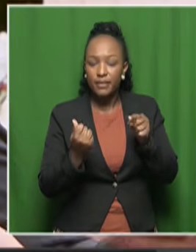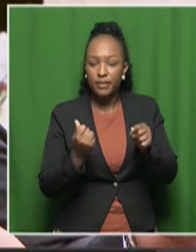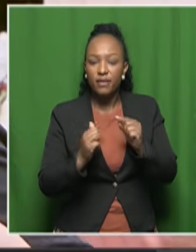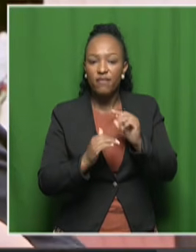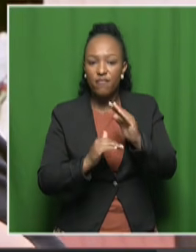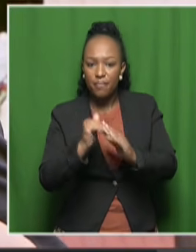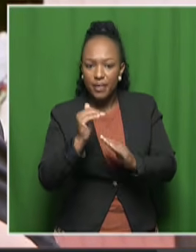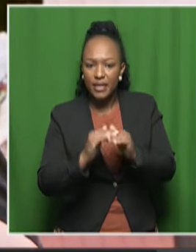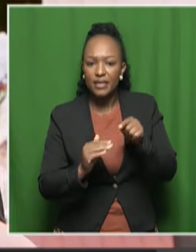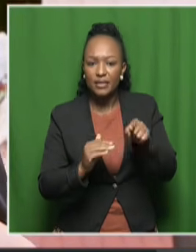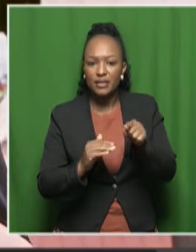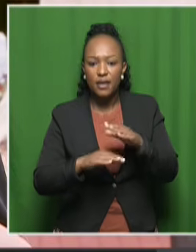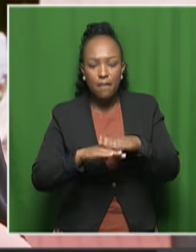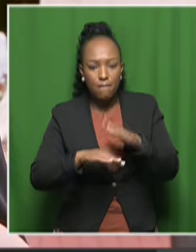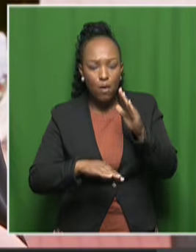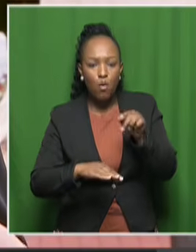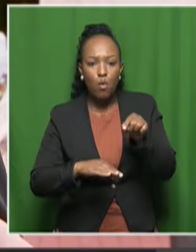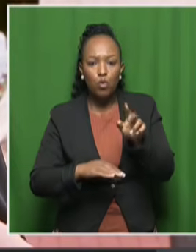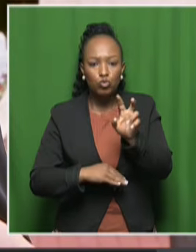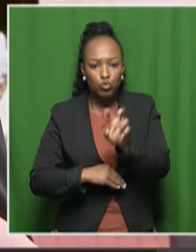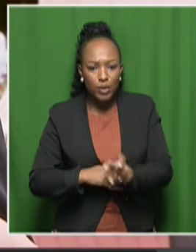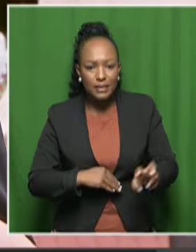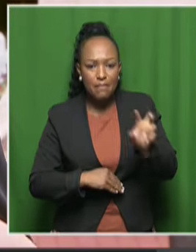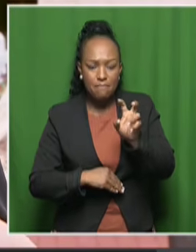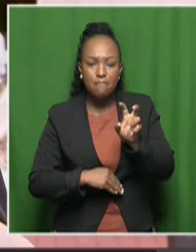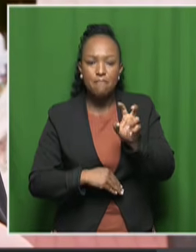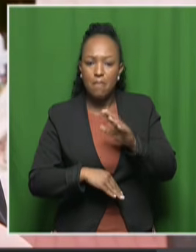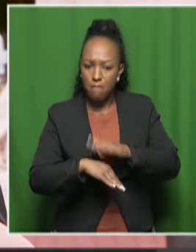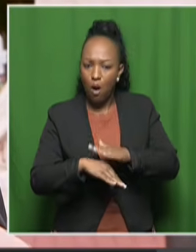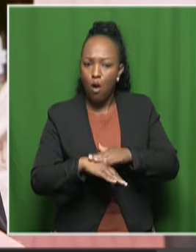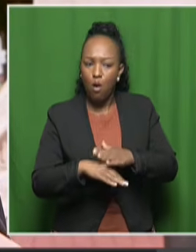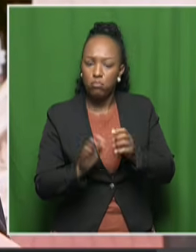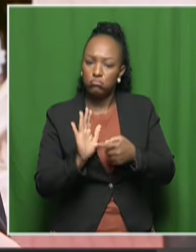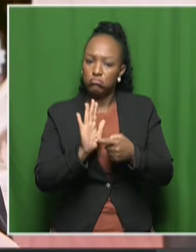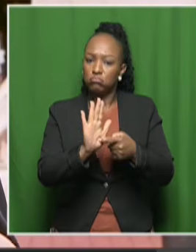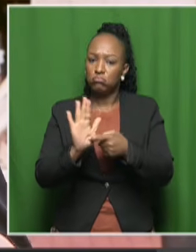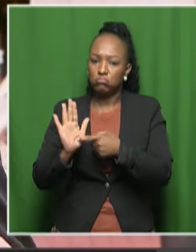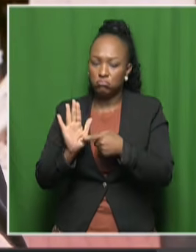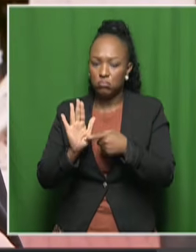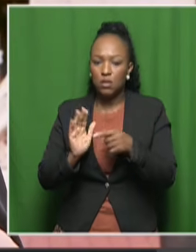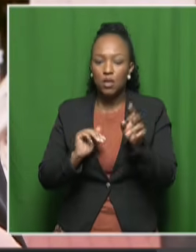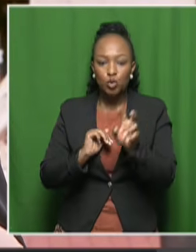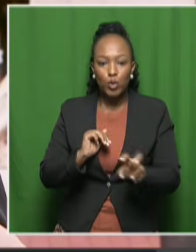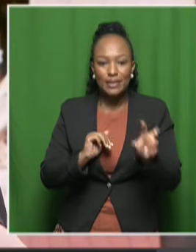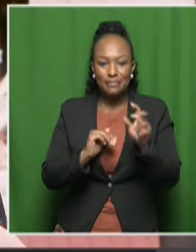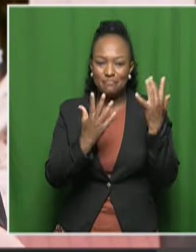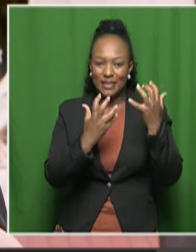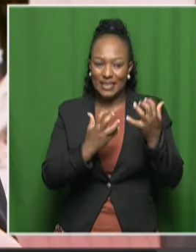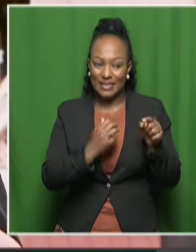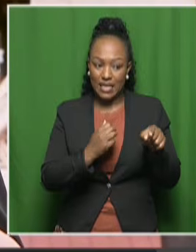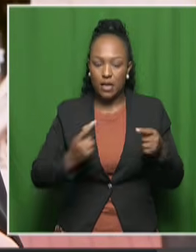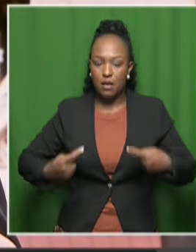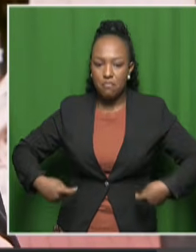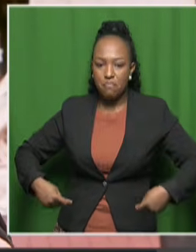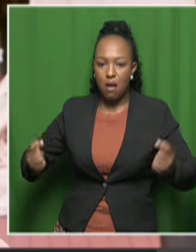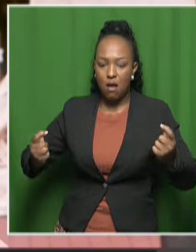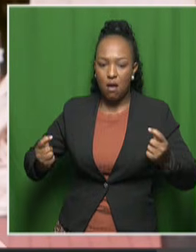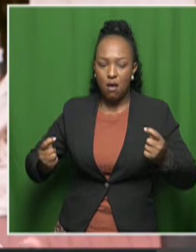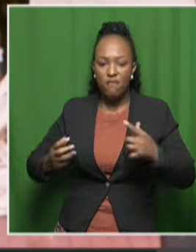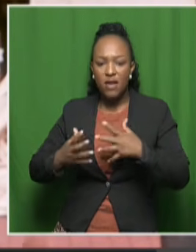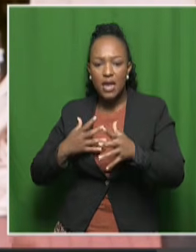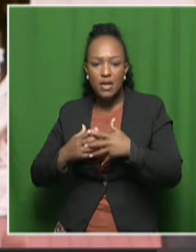build more tourism offerings will come from the tourism budget. So anybody who thinks